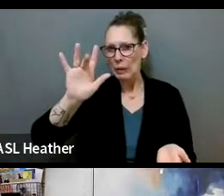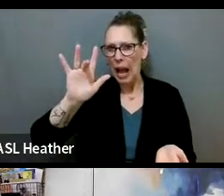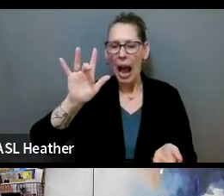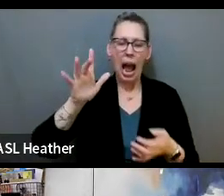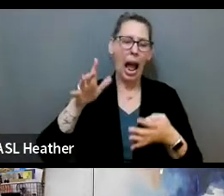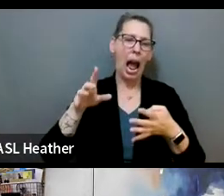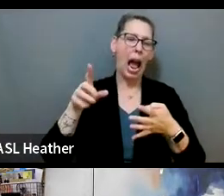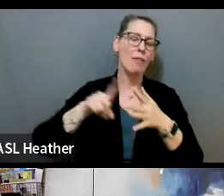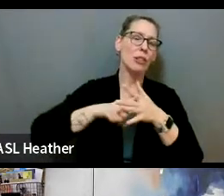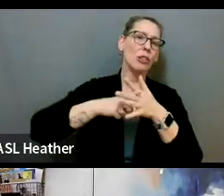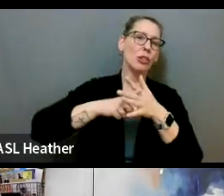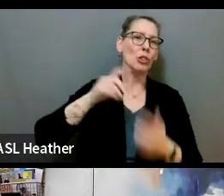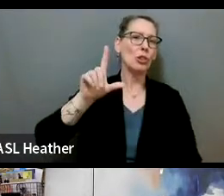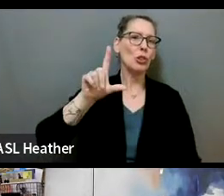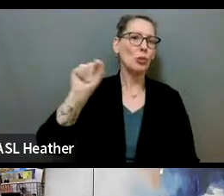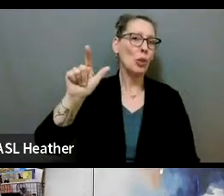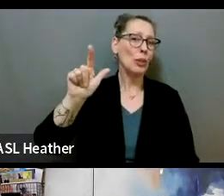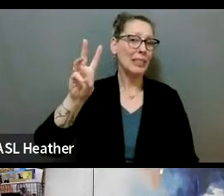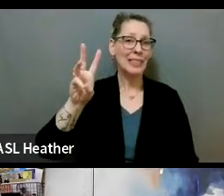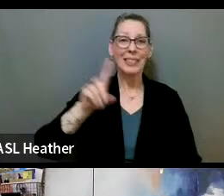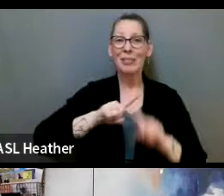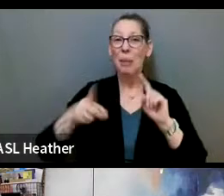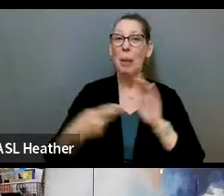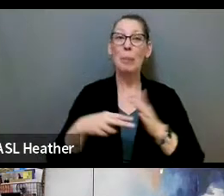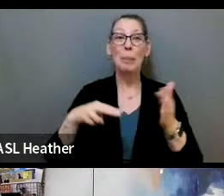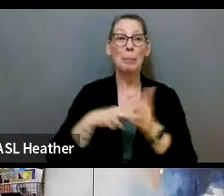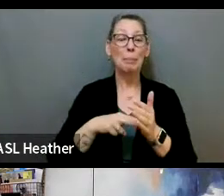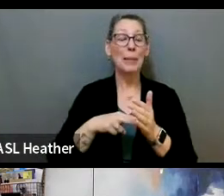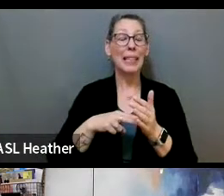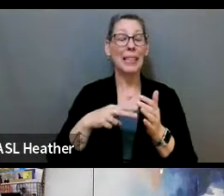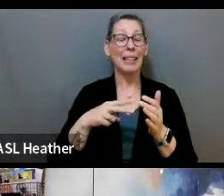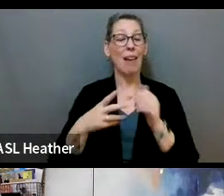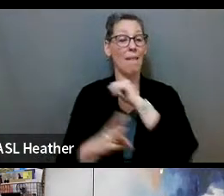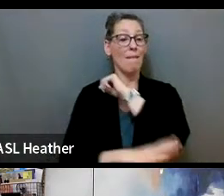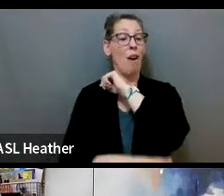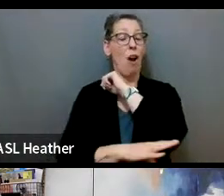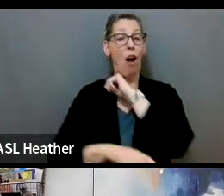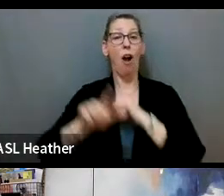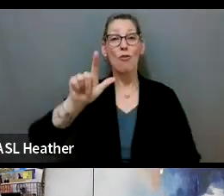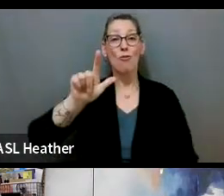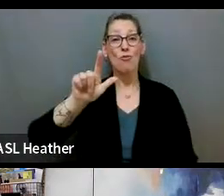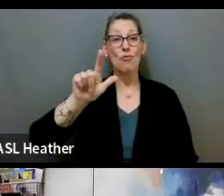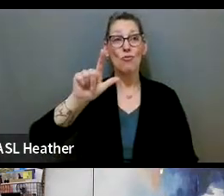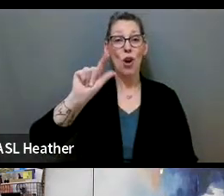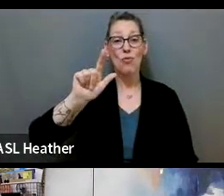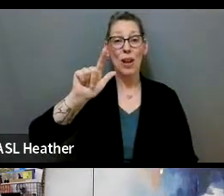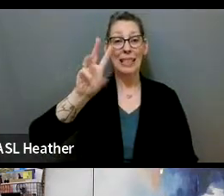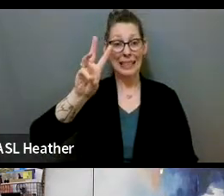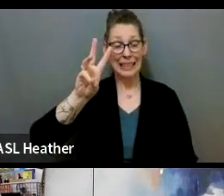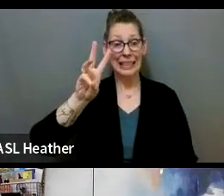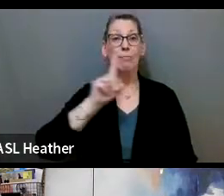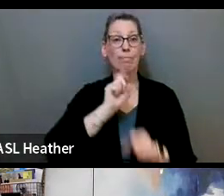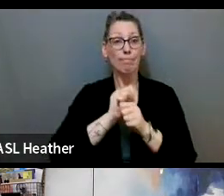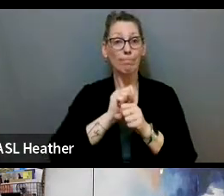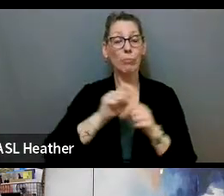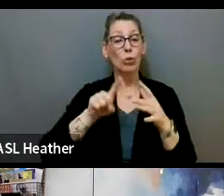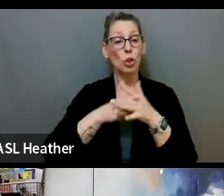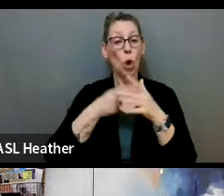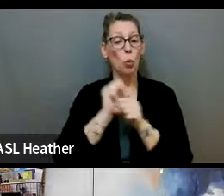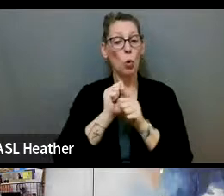just won't be in the river in that fall of 2026 time period, it appears at this